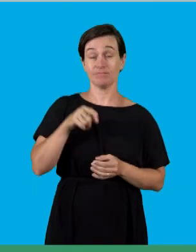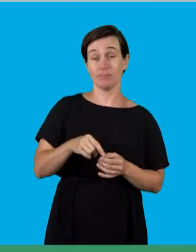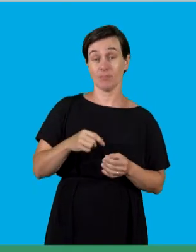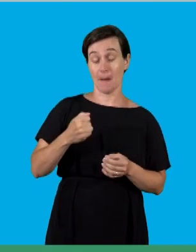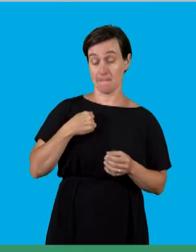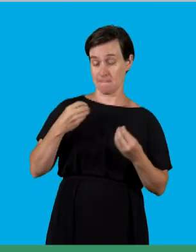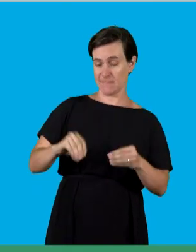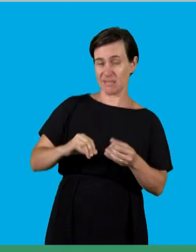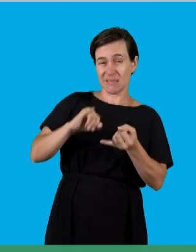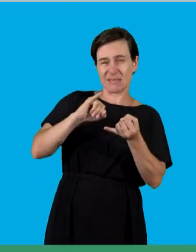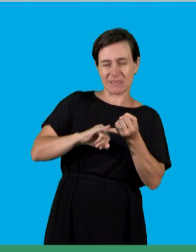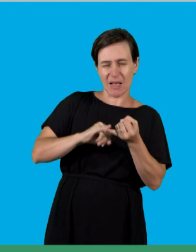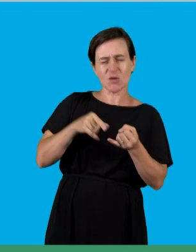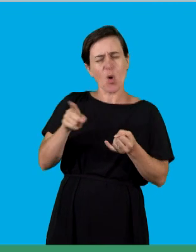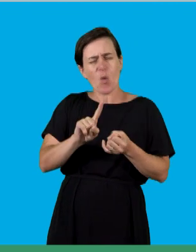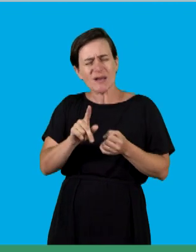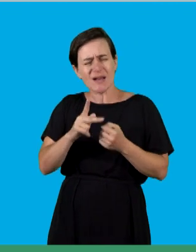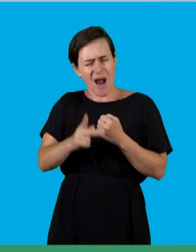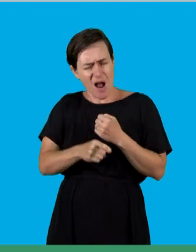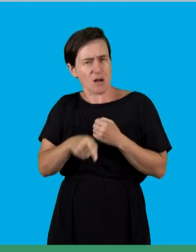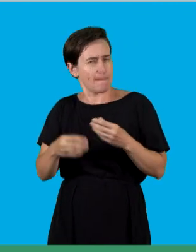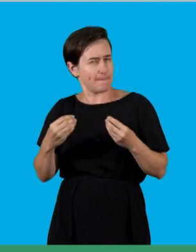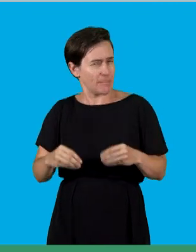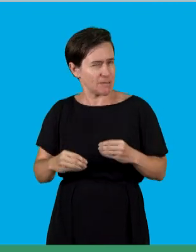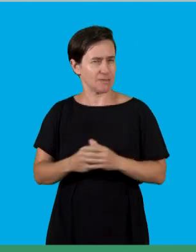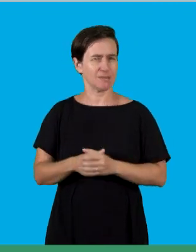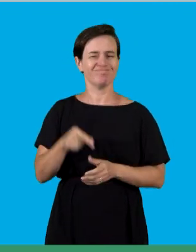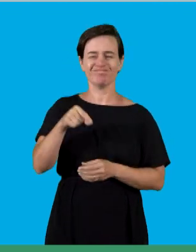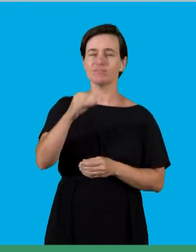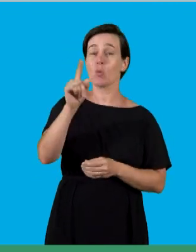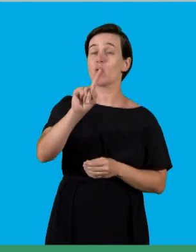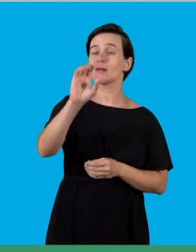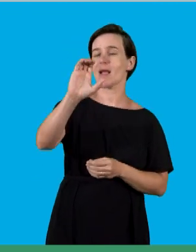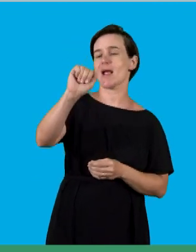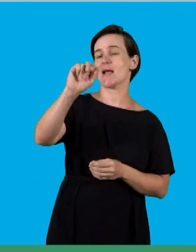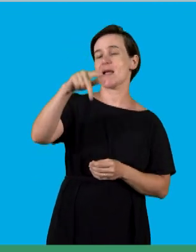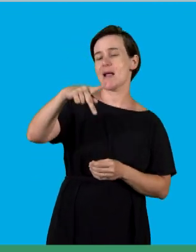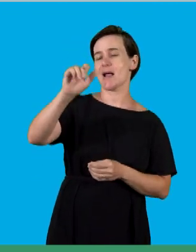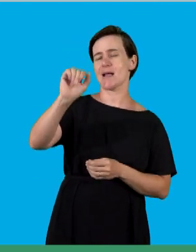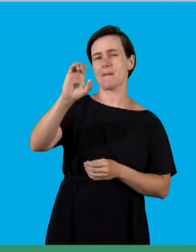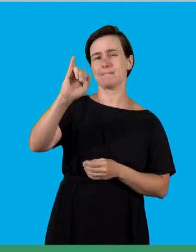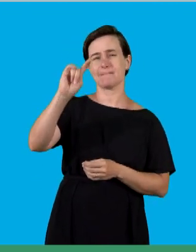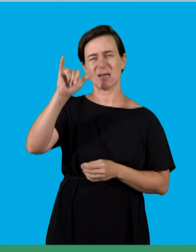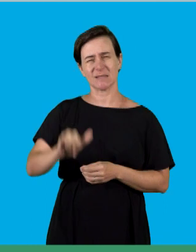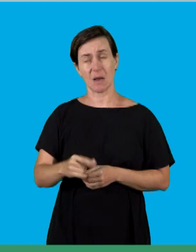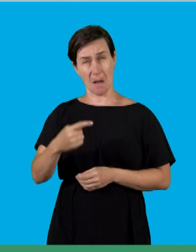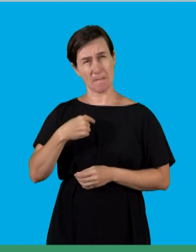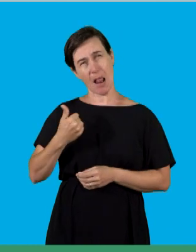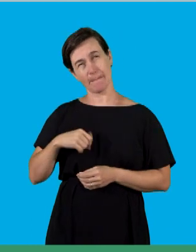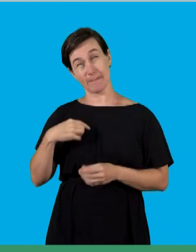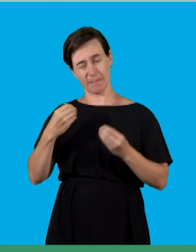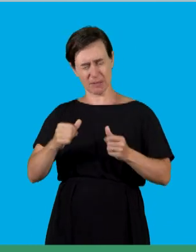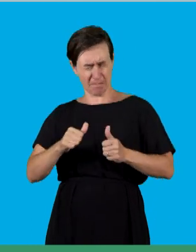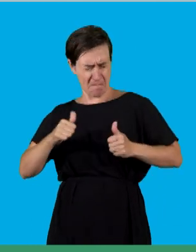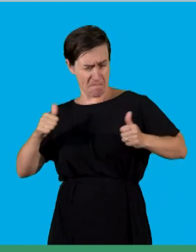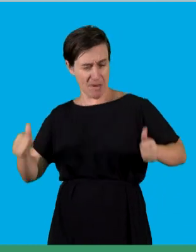size and nature of the business, that is the capacity. You need to look at how do you want your business to be? Do you want it to